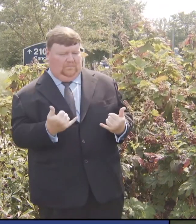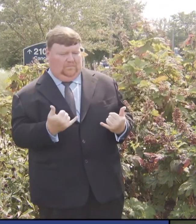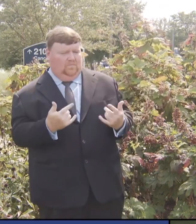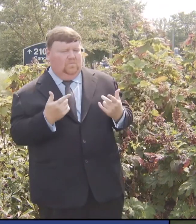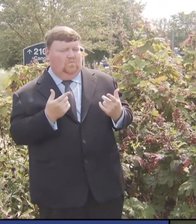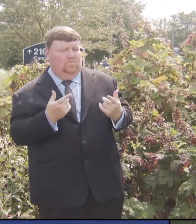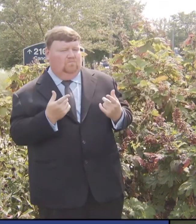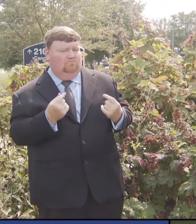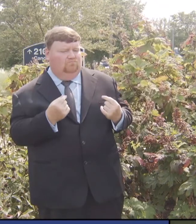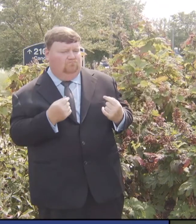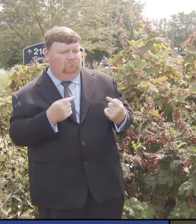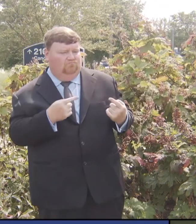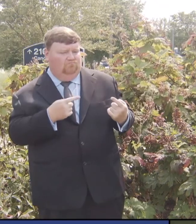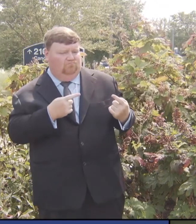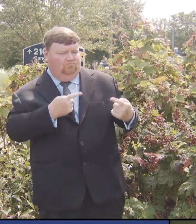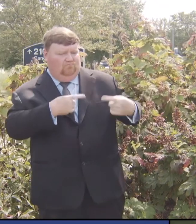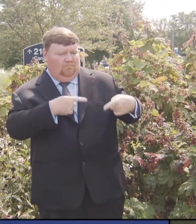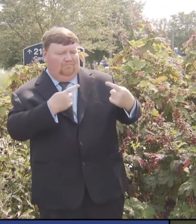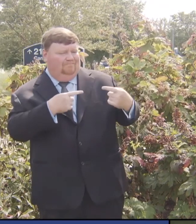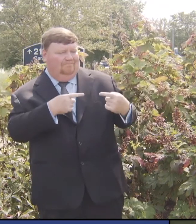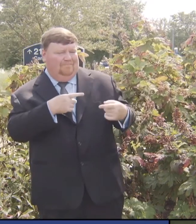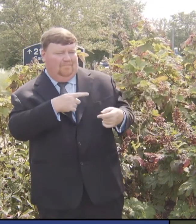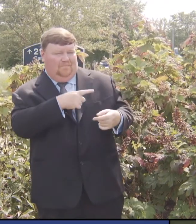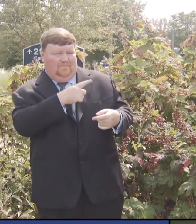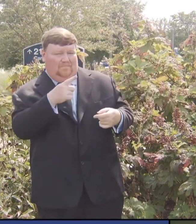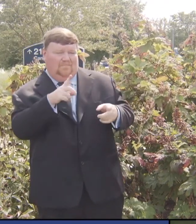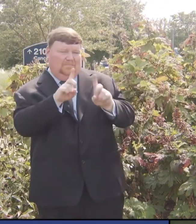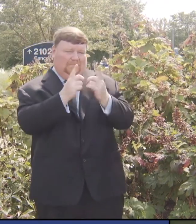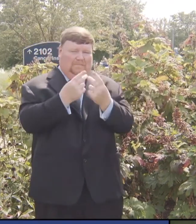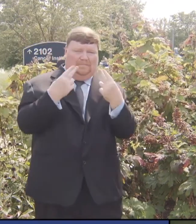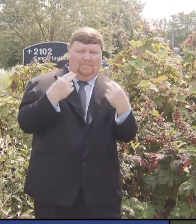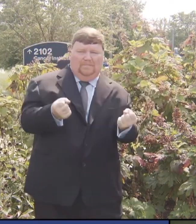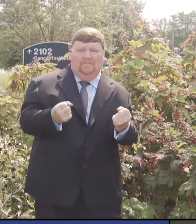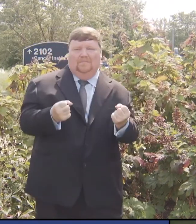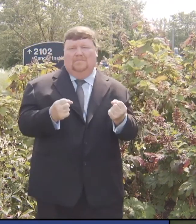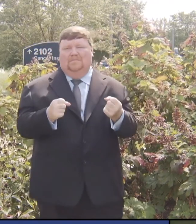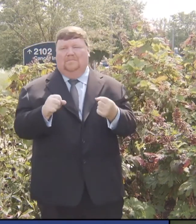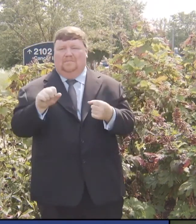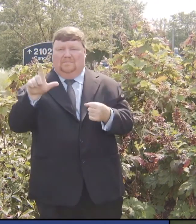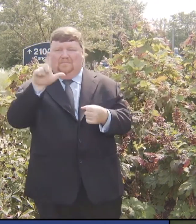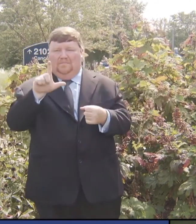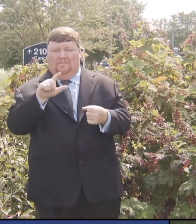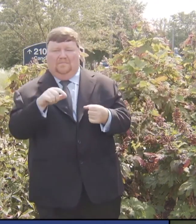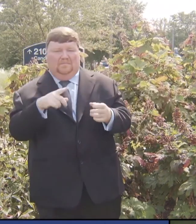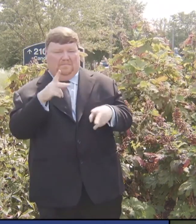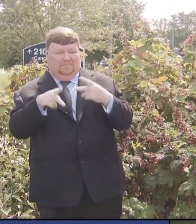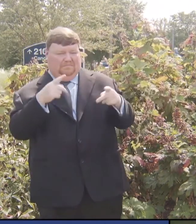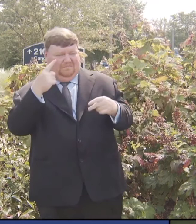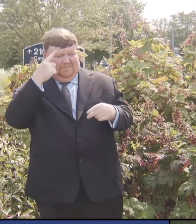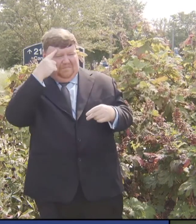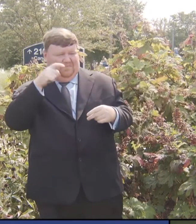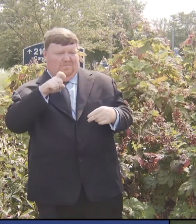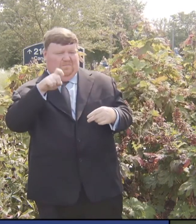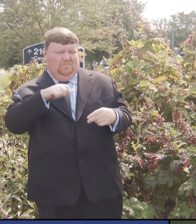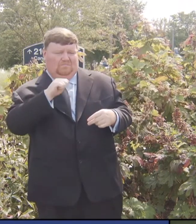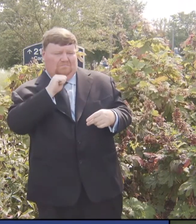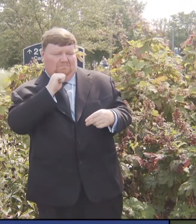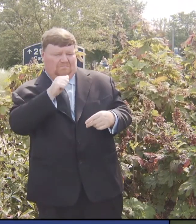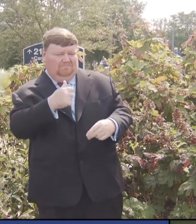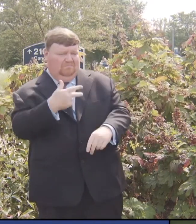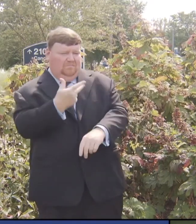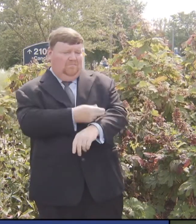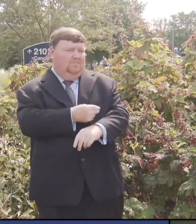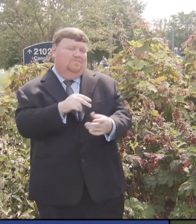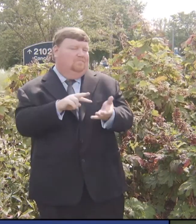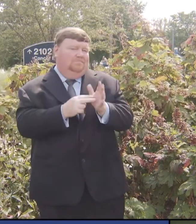what arguments are you at the Department of Health or at Lancaster General hearing against vaccines? And